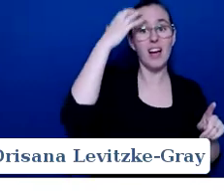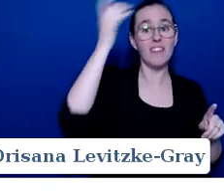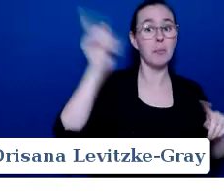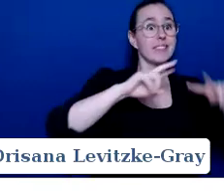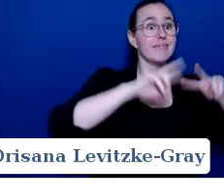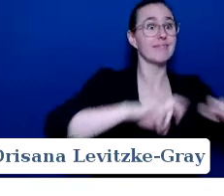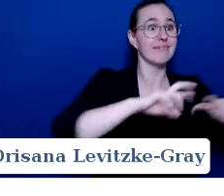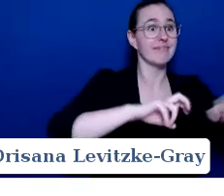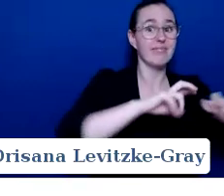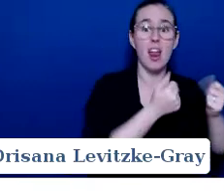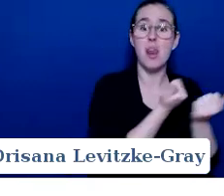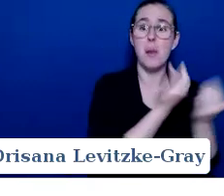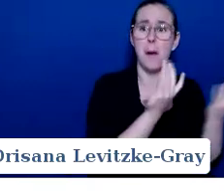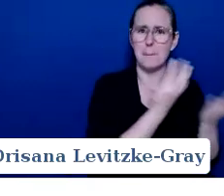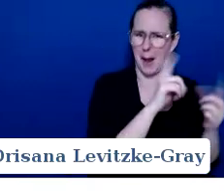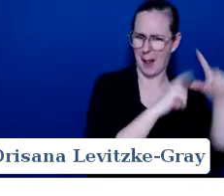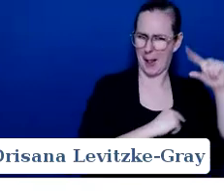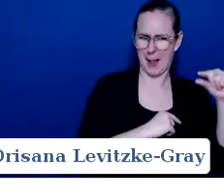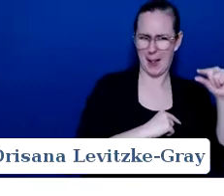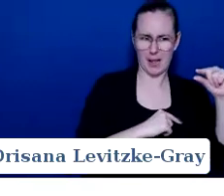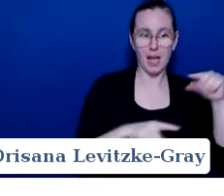They started from the national statistics